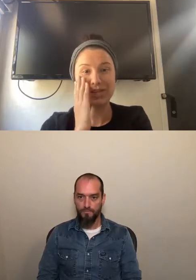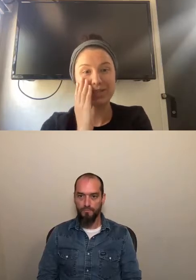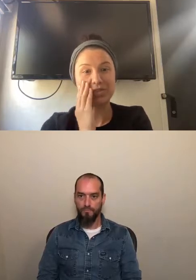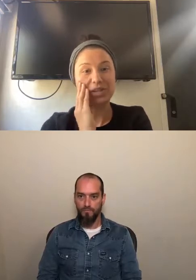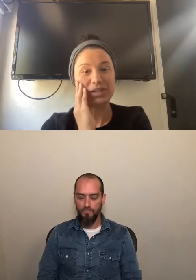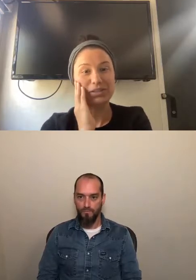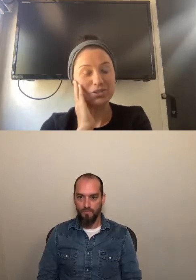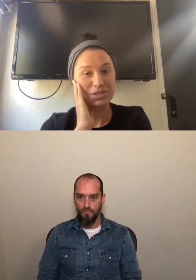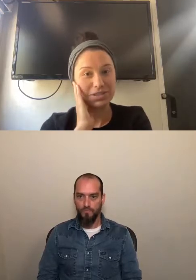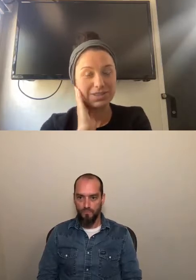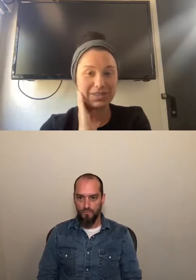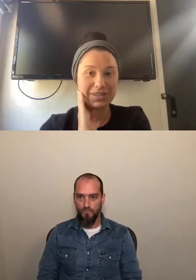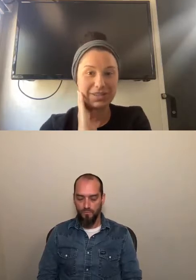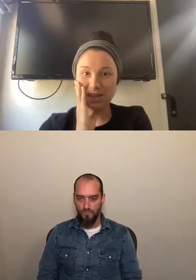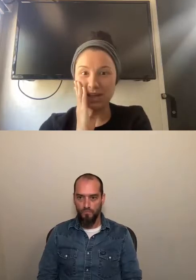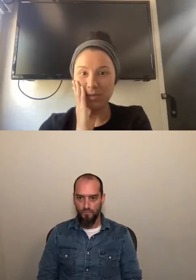very concerning. Jeez.